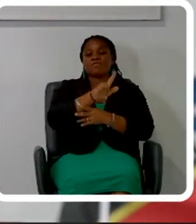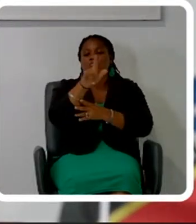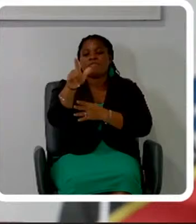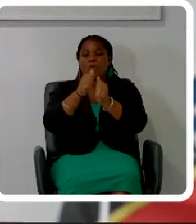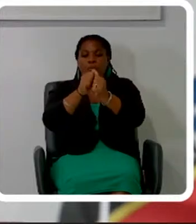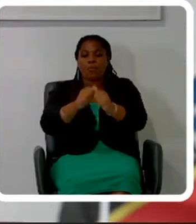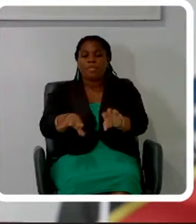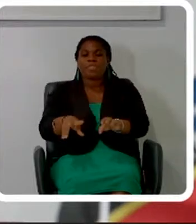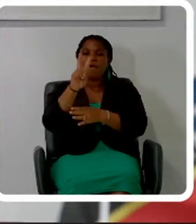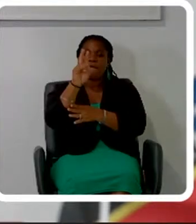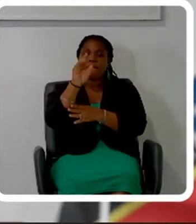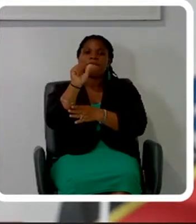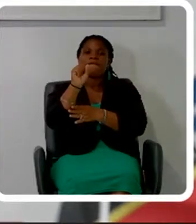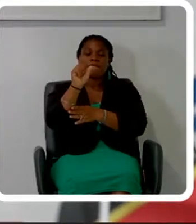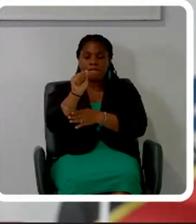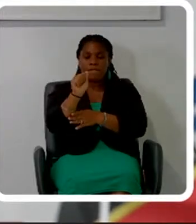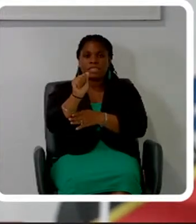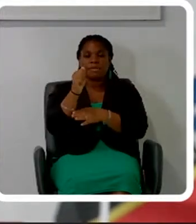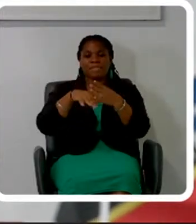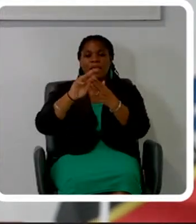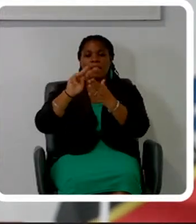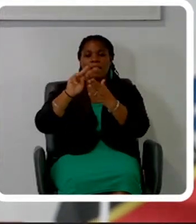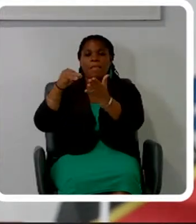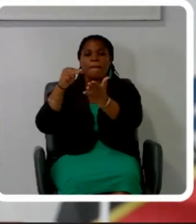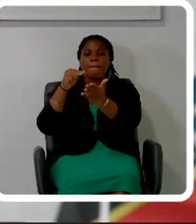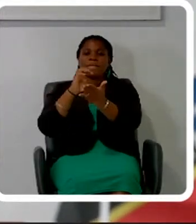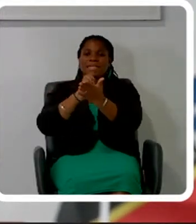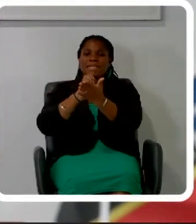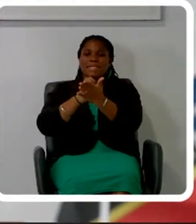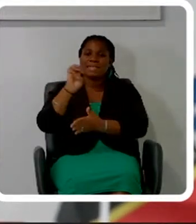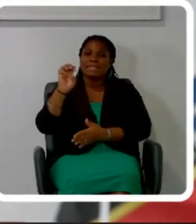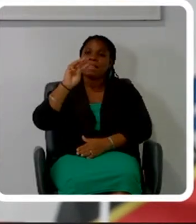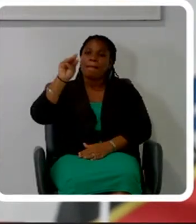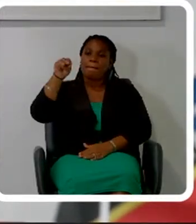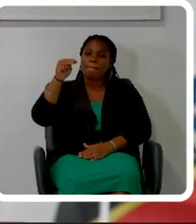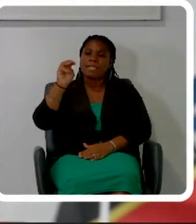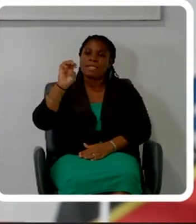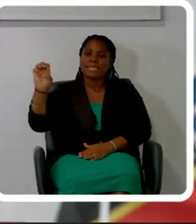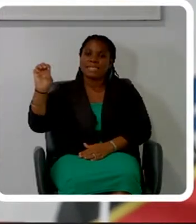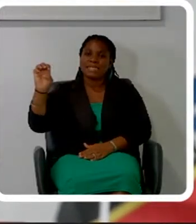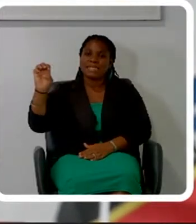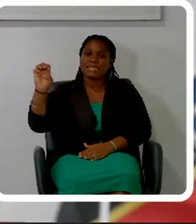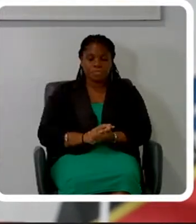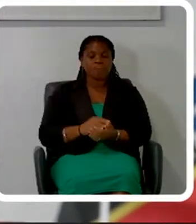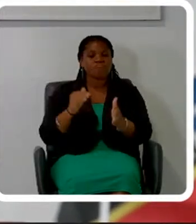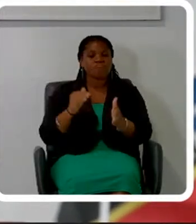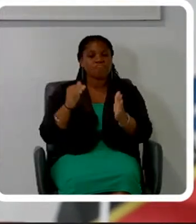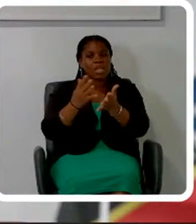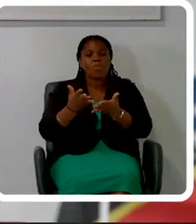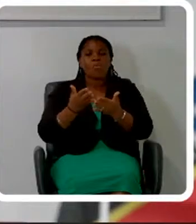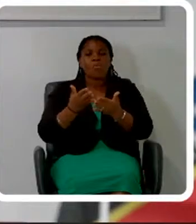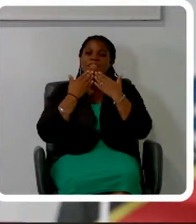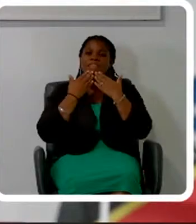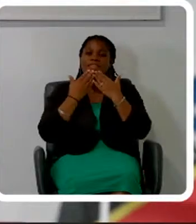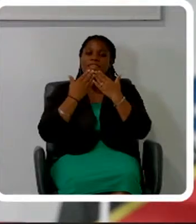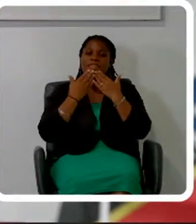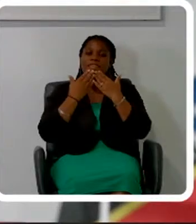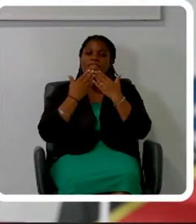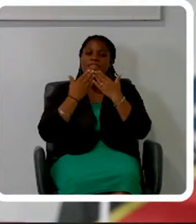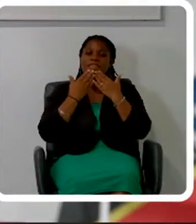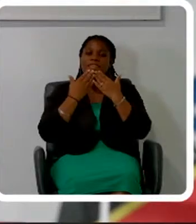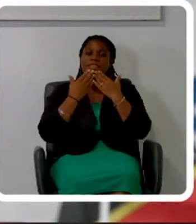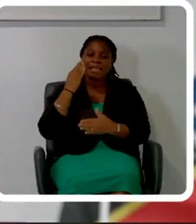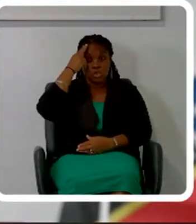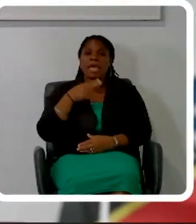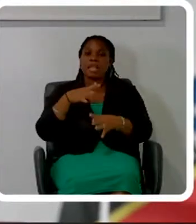country in the Middle East. And so I want to thank Saudi again. I express our appreciation for helping